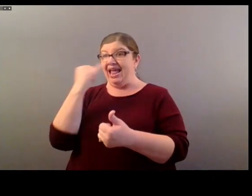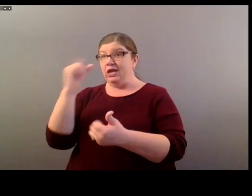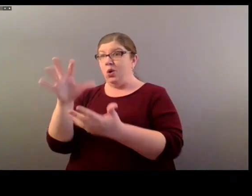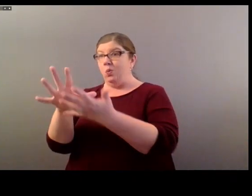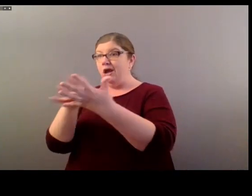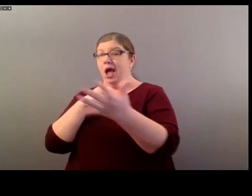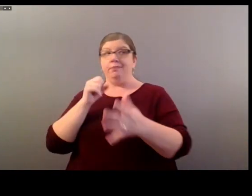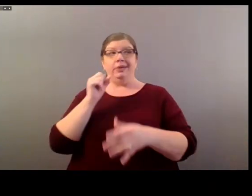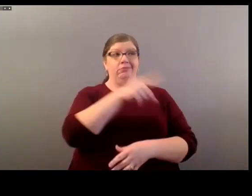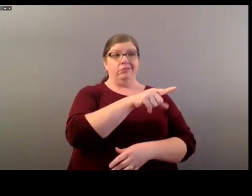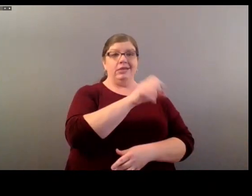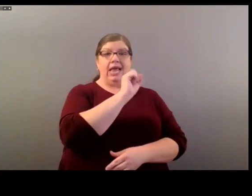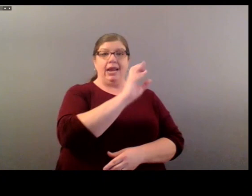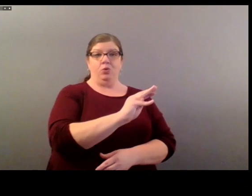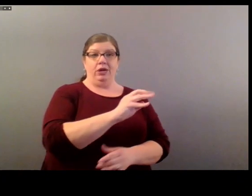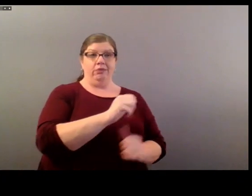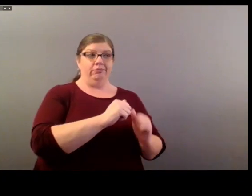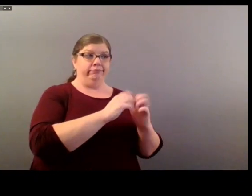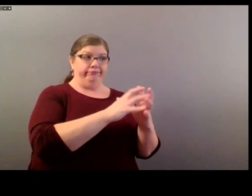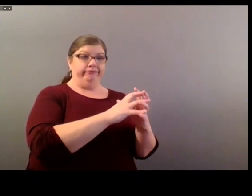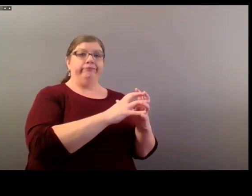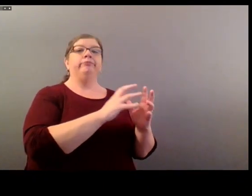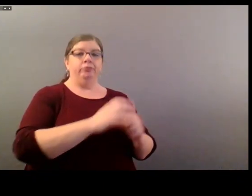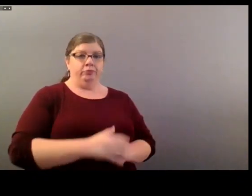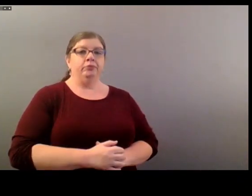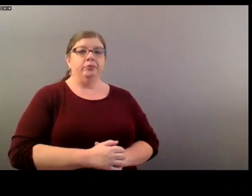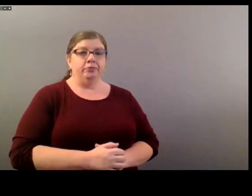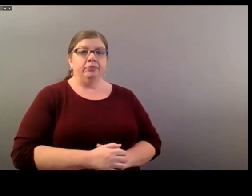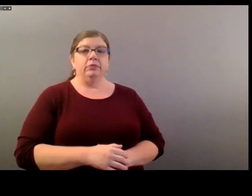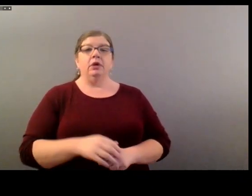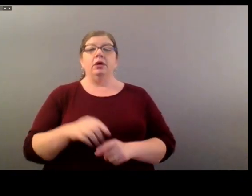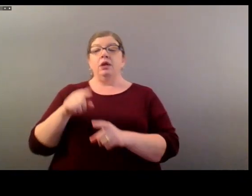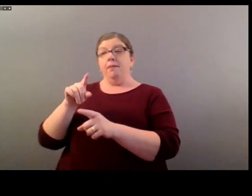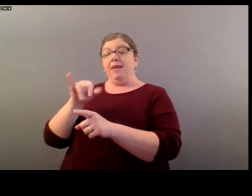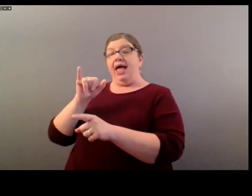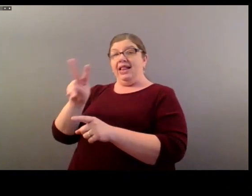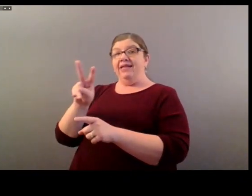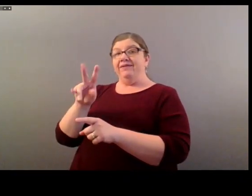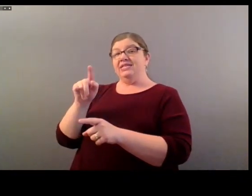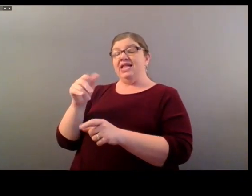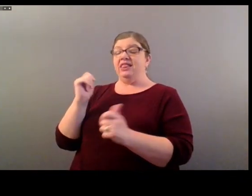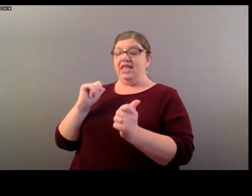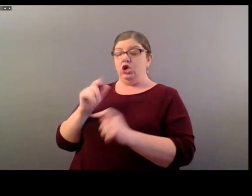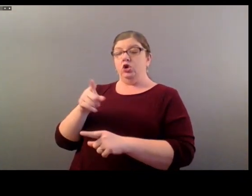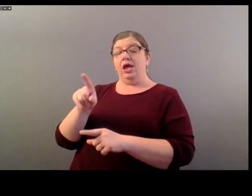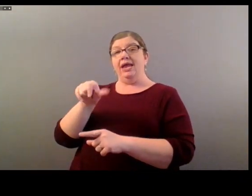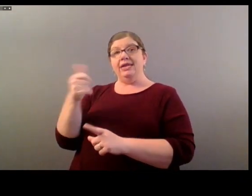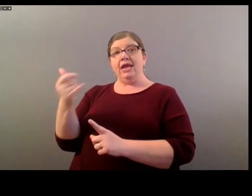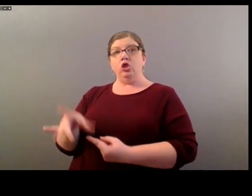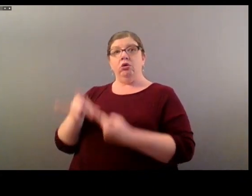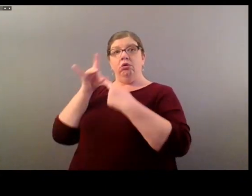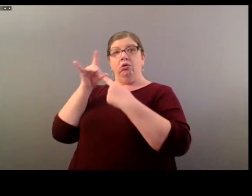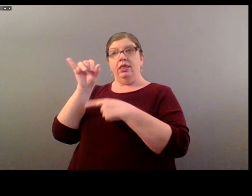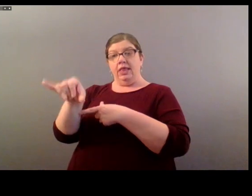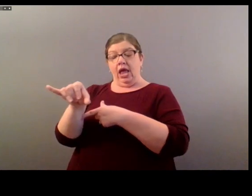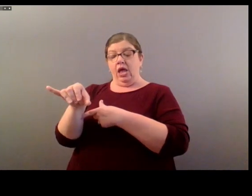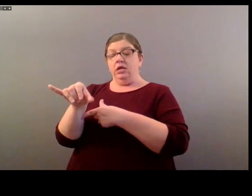Maria. Speaking of Isla Vista Theater, another unique aspect to it was that